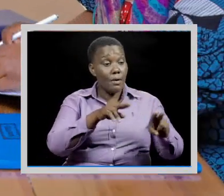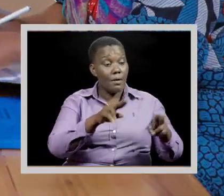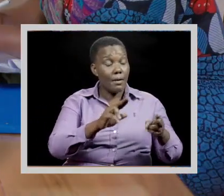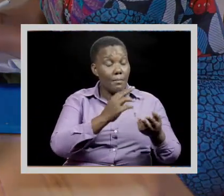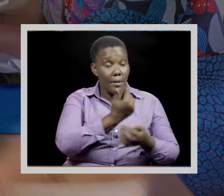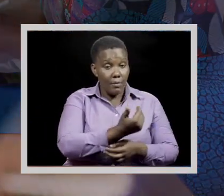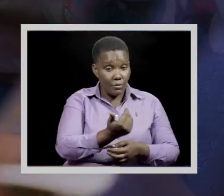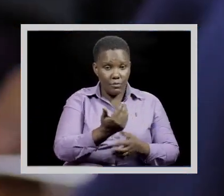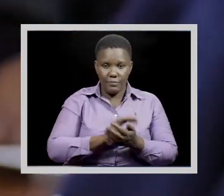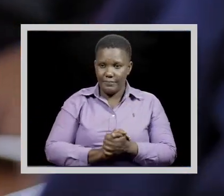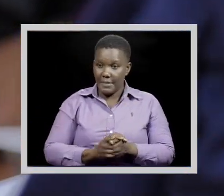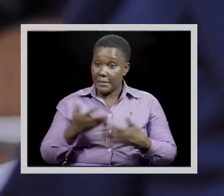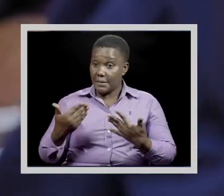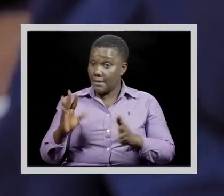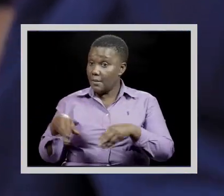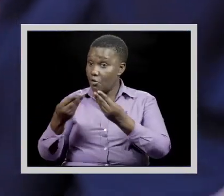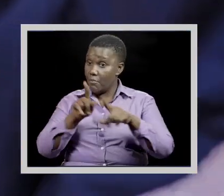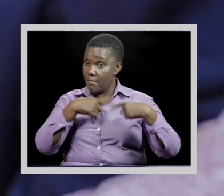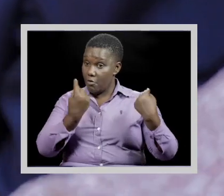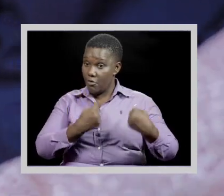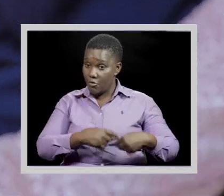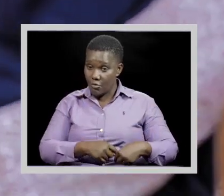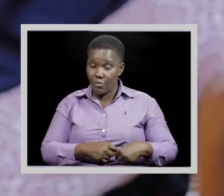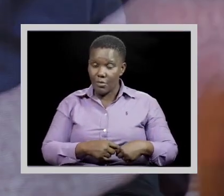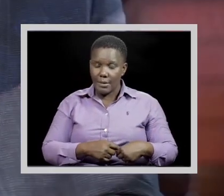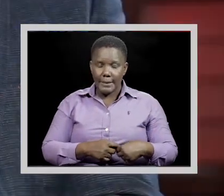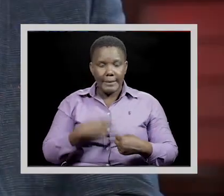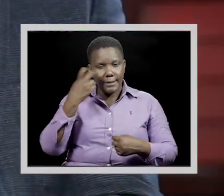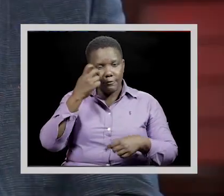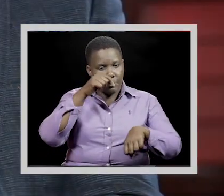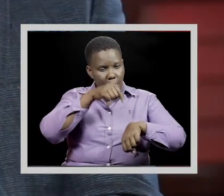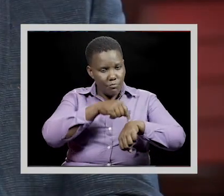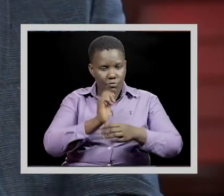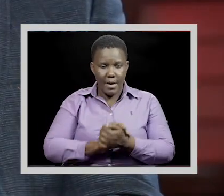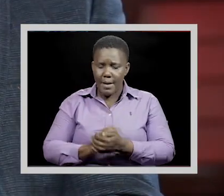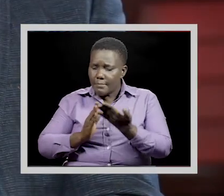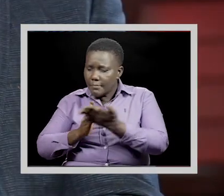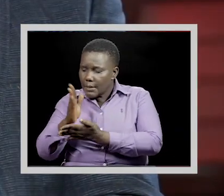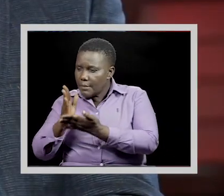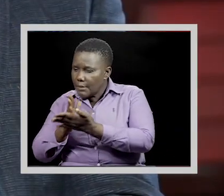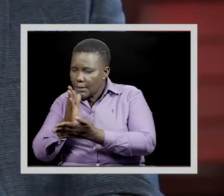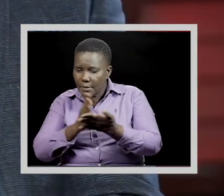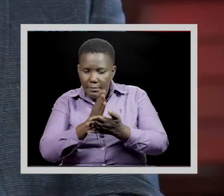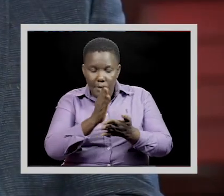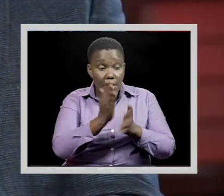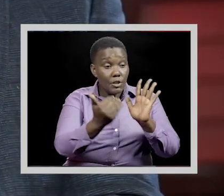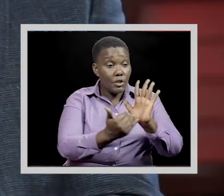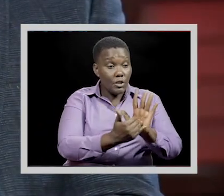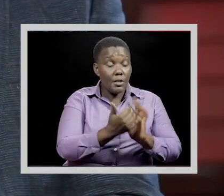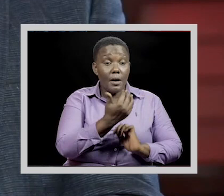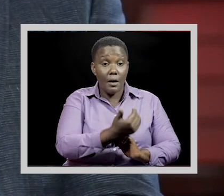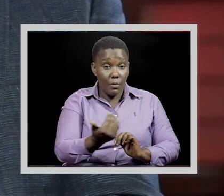court rules, and I therefore encourage you to take time and read the Law of the Child Act